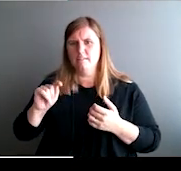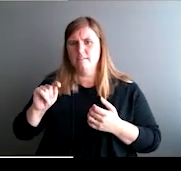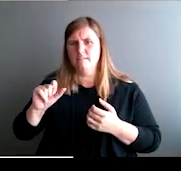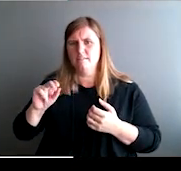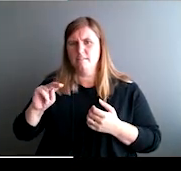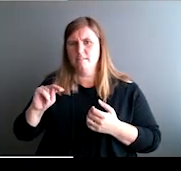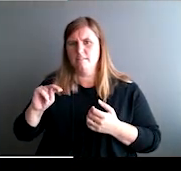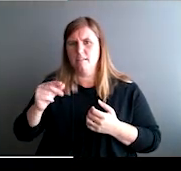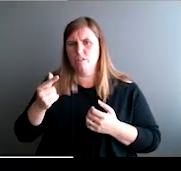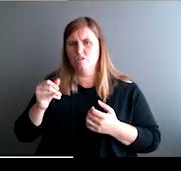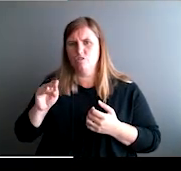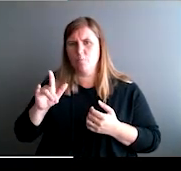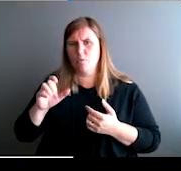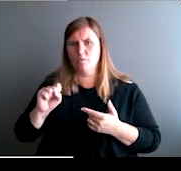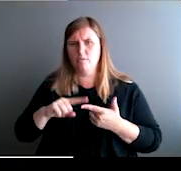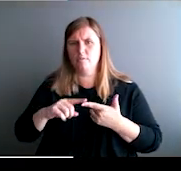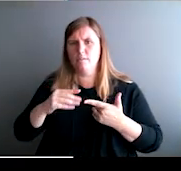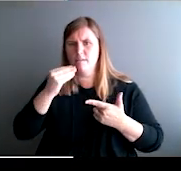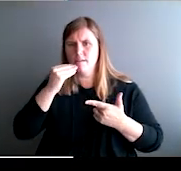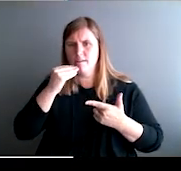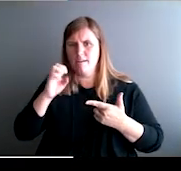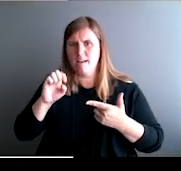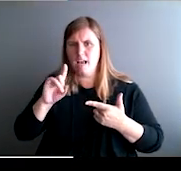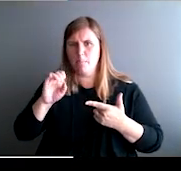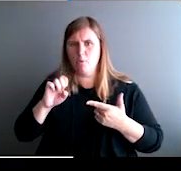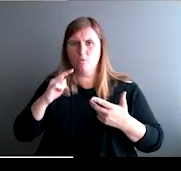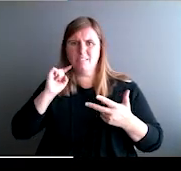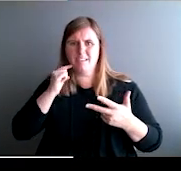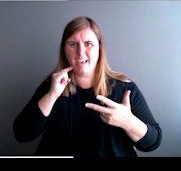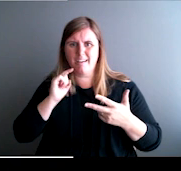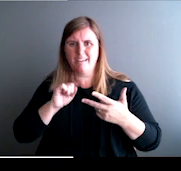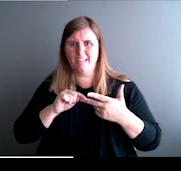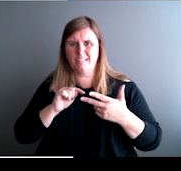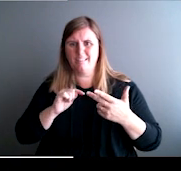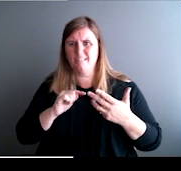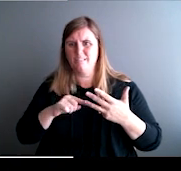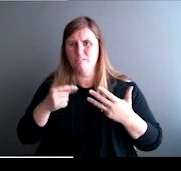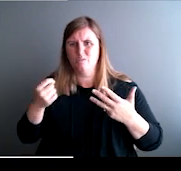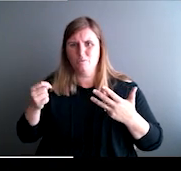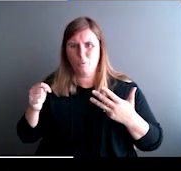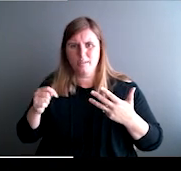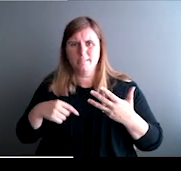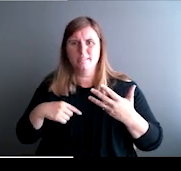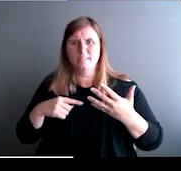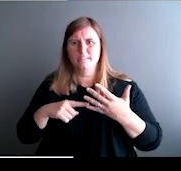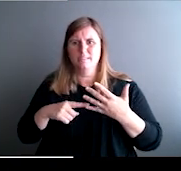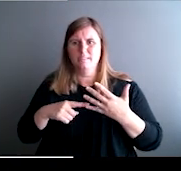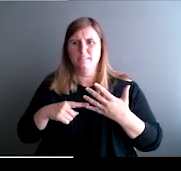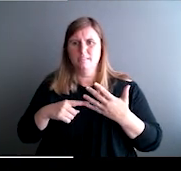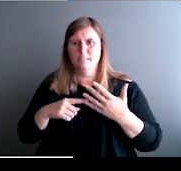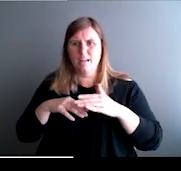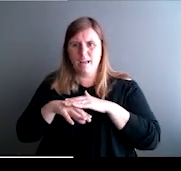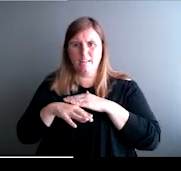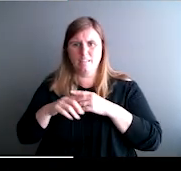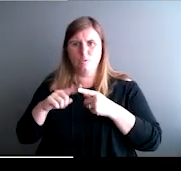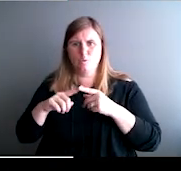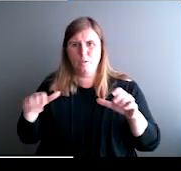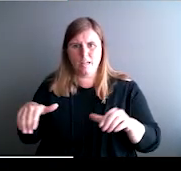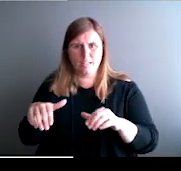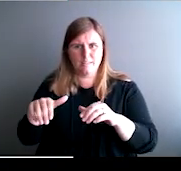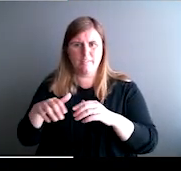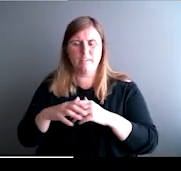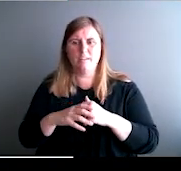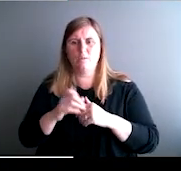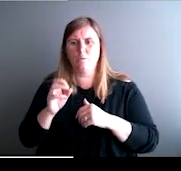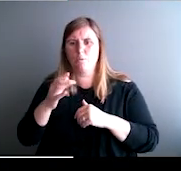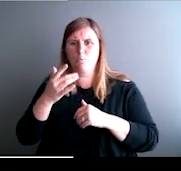you know, edible reinforcement, candy, stuff like that, toys, access to an activity or